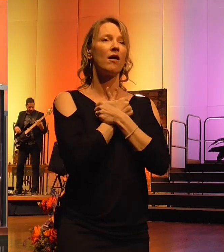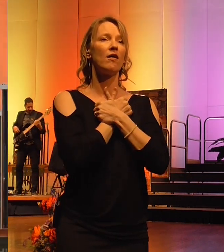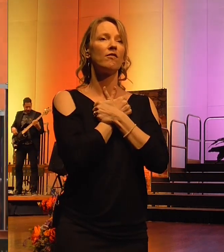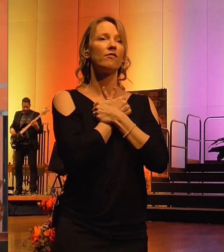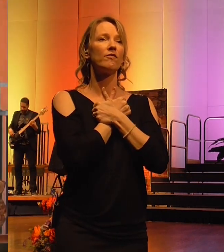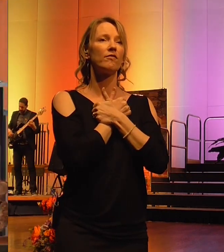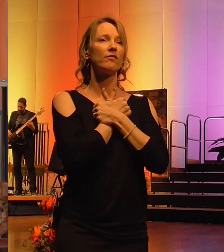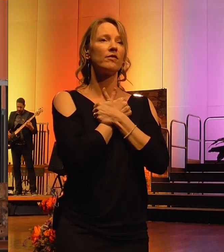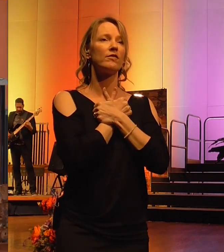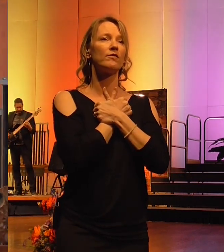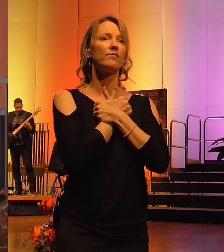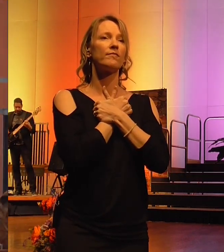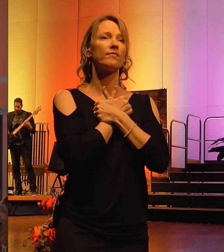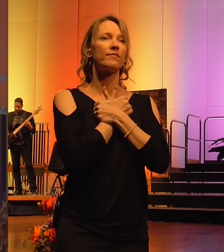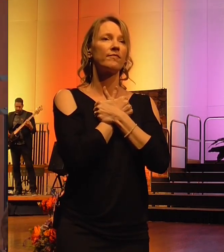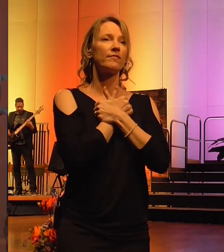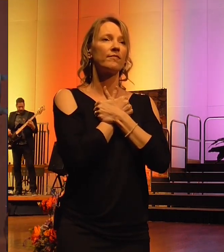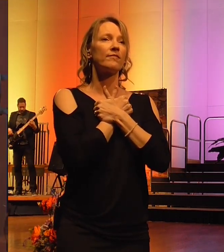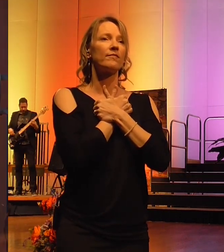all the love,